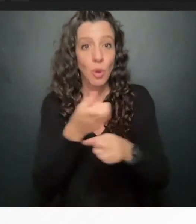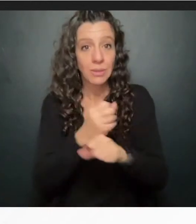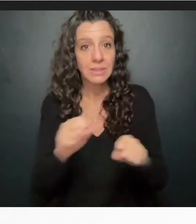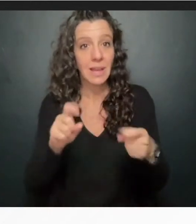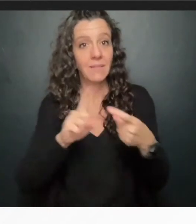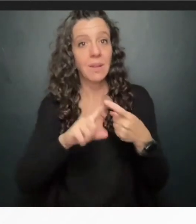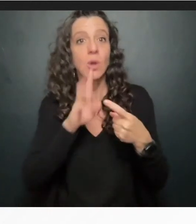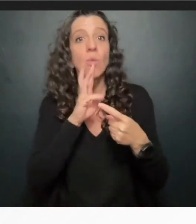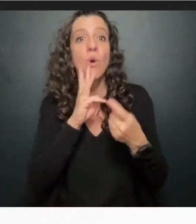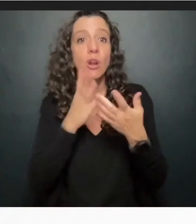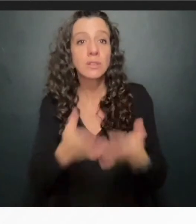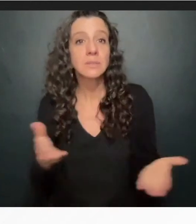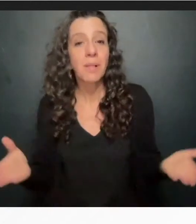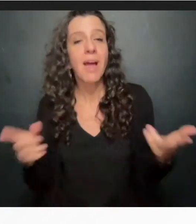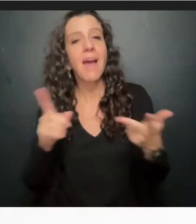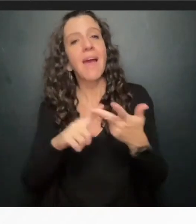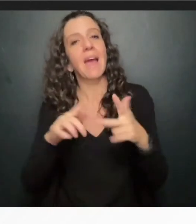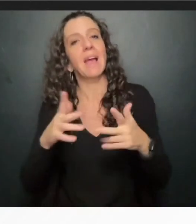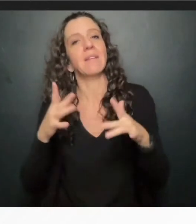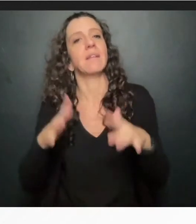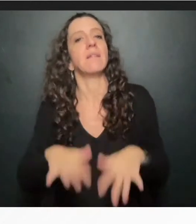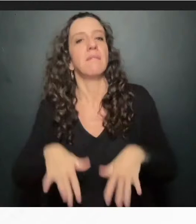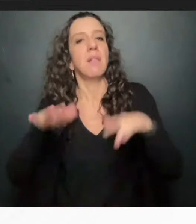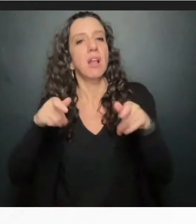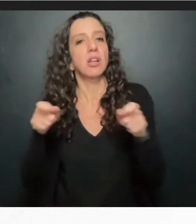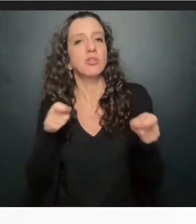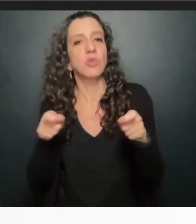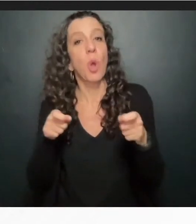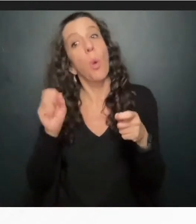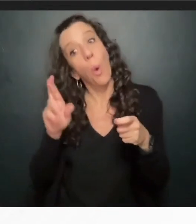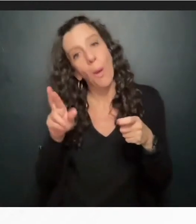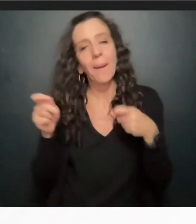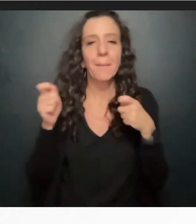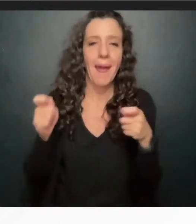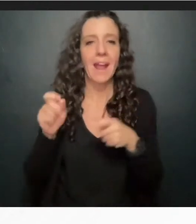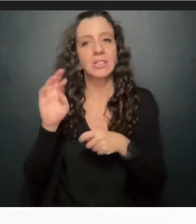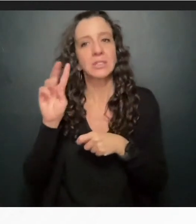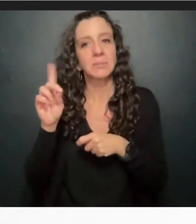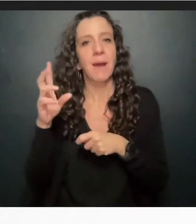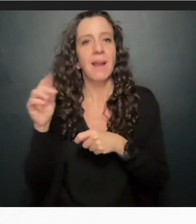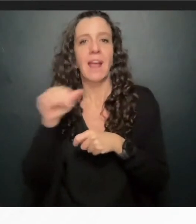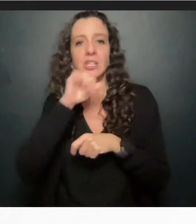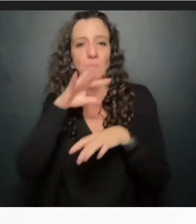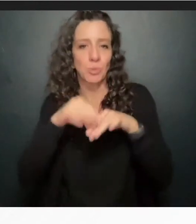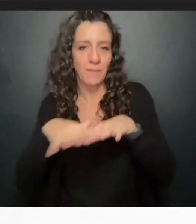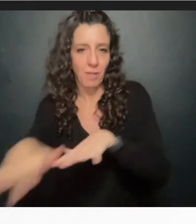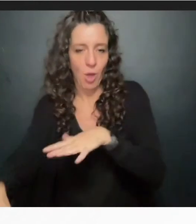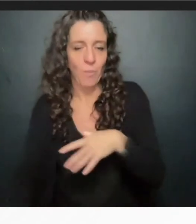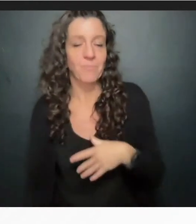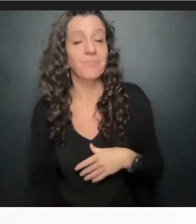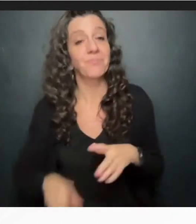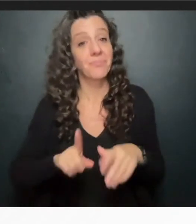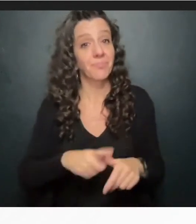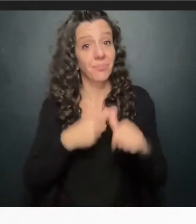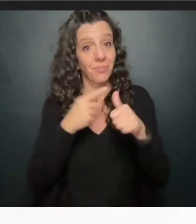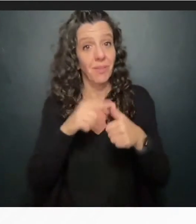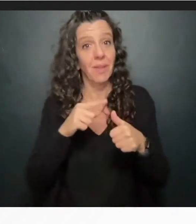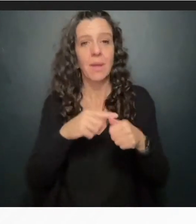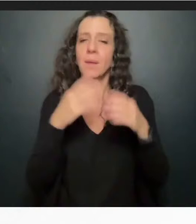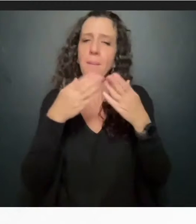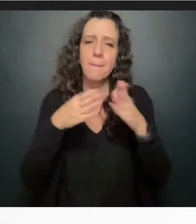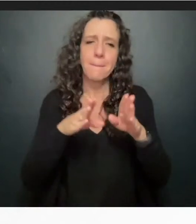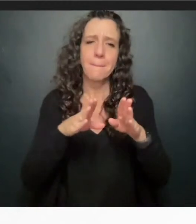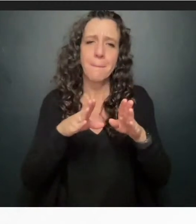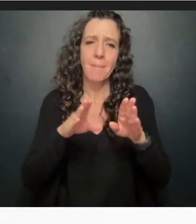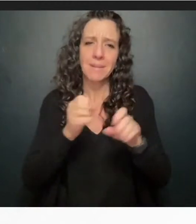and flood control, or managing mud and debris flows. So to begin with, just public safety is our first